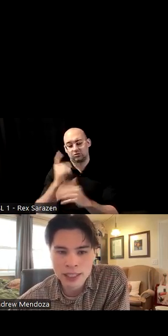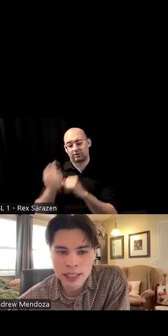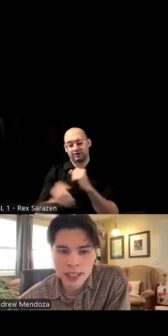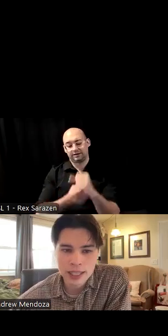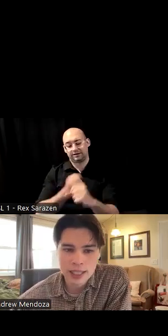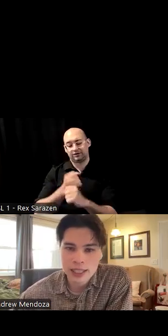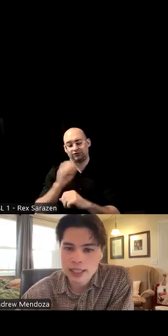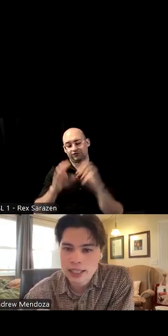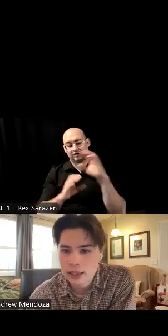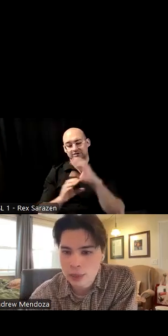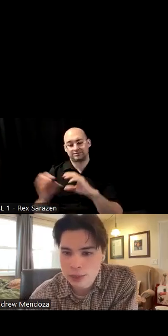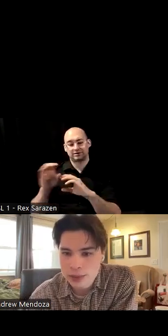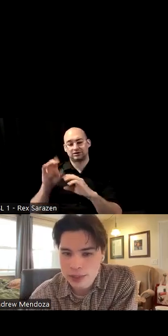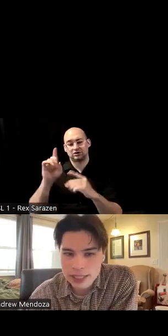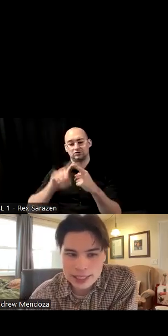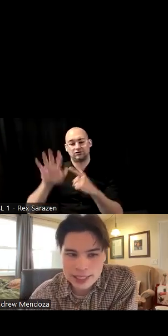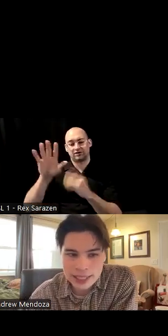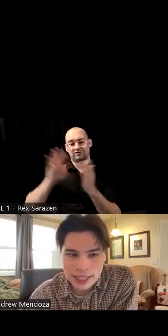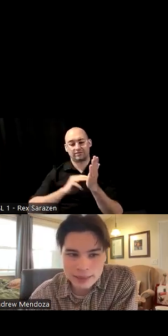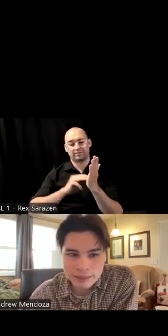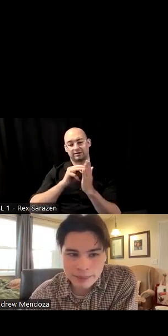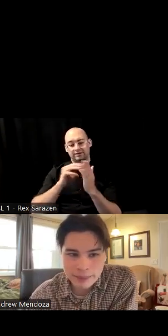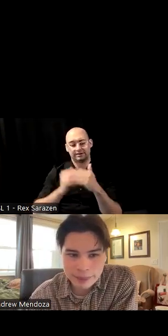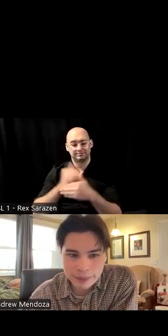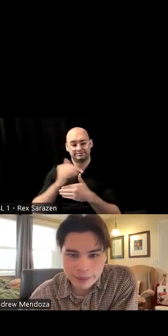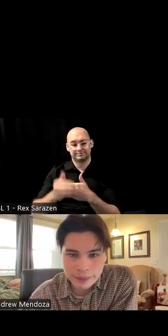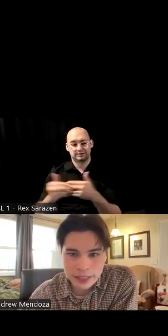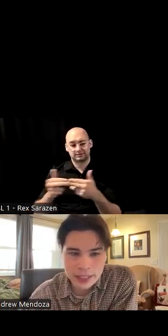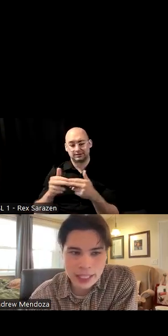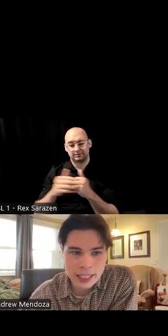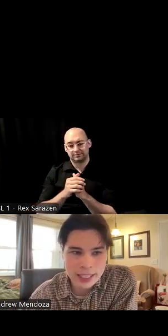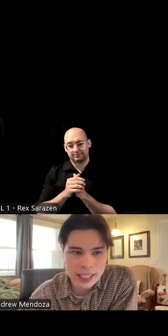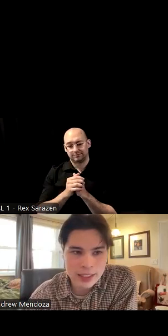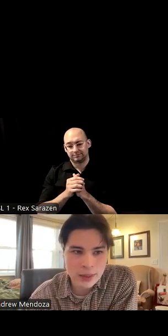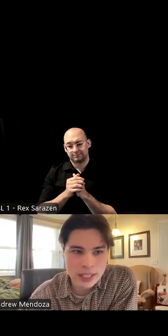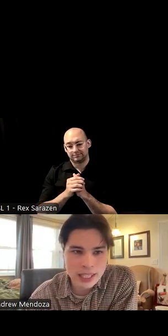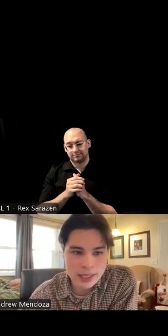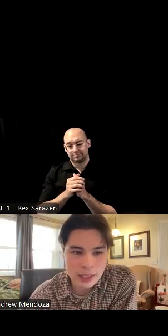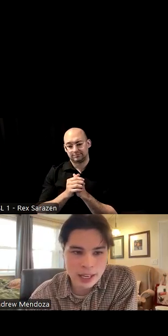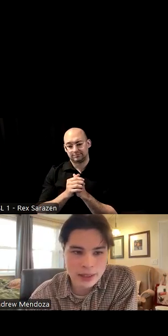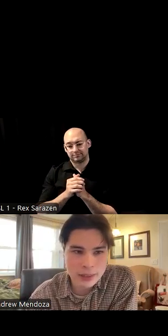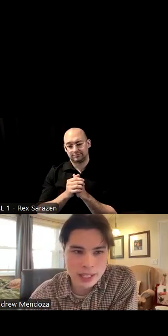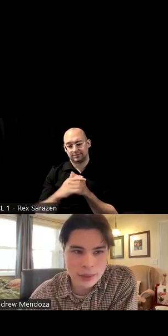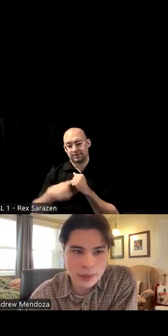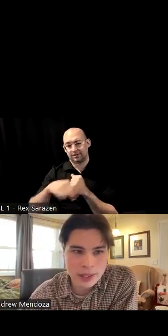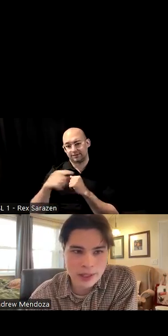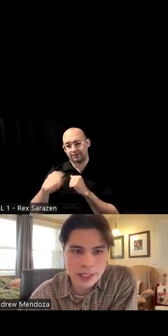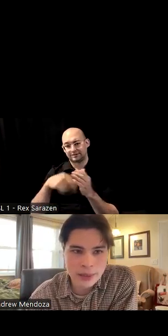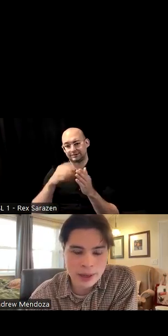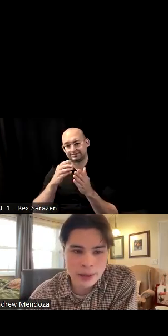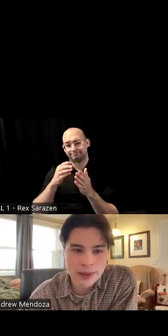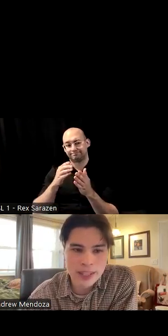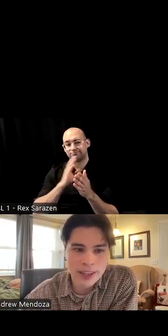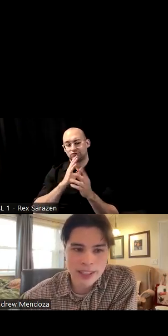million. If we can move to the next slide. And then, so these items that I will be